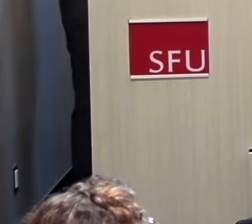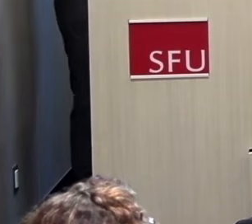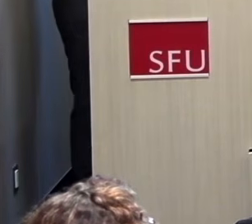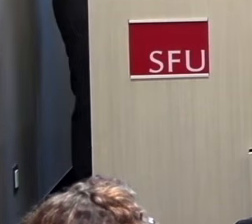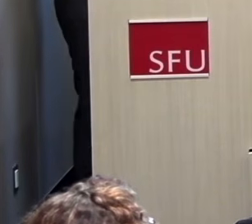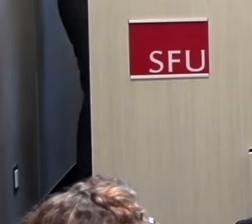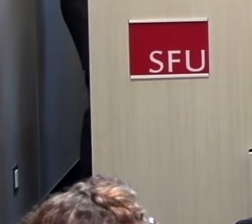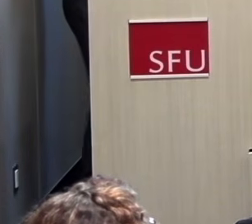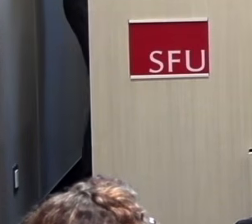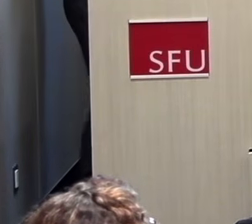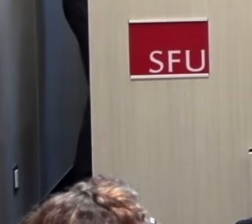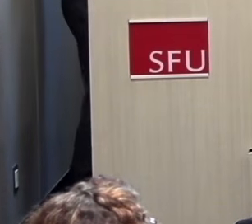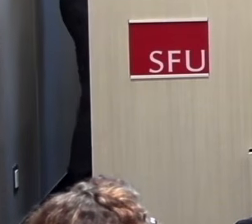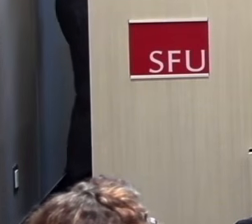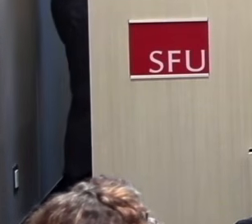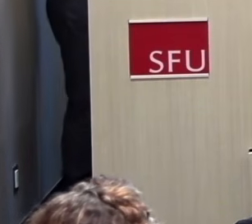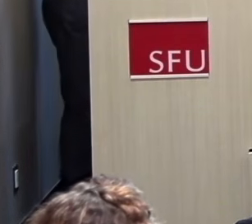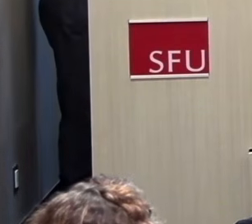a general